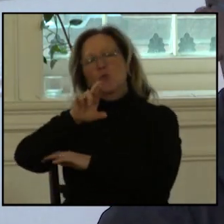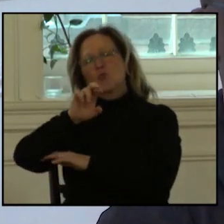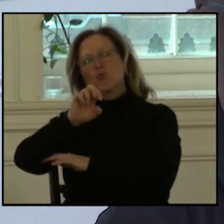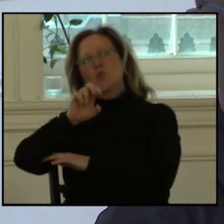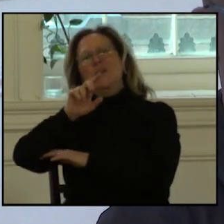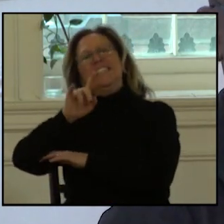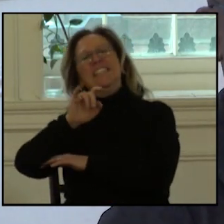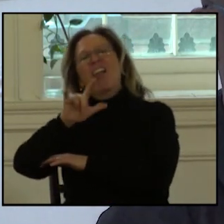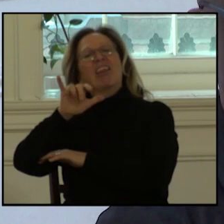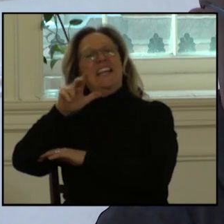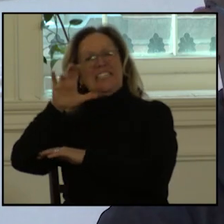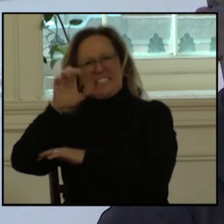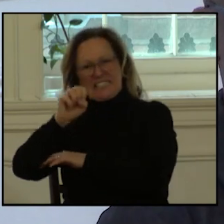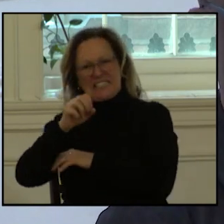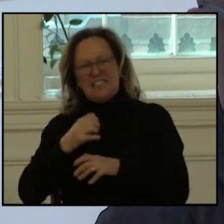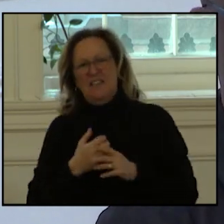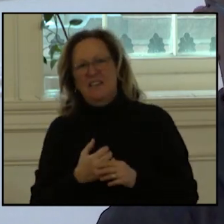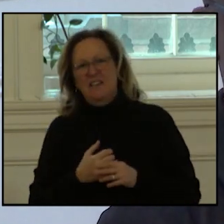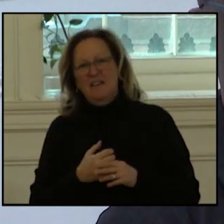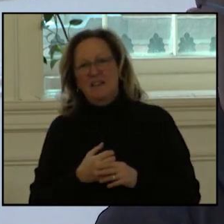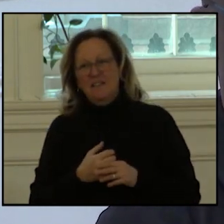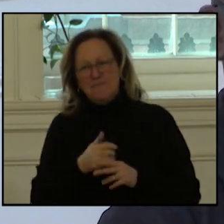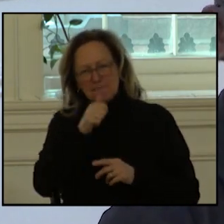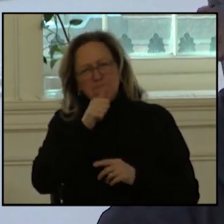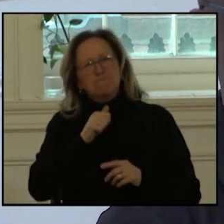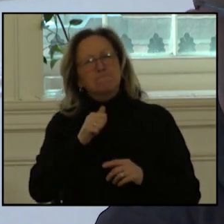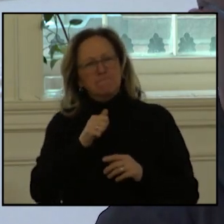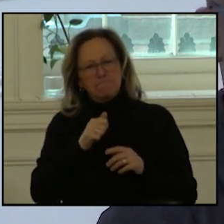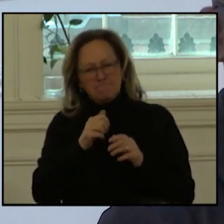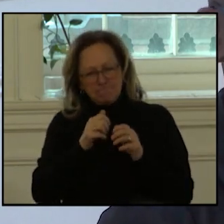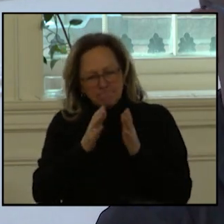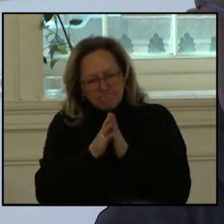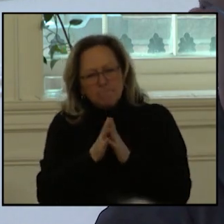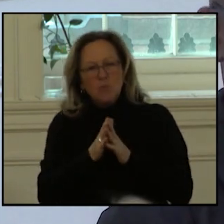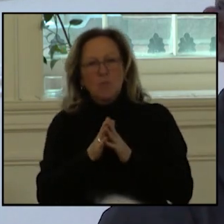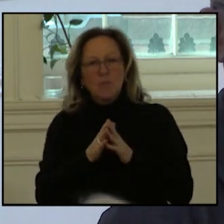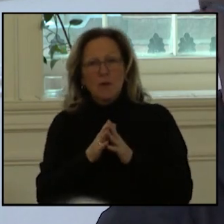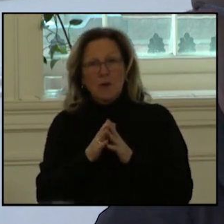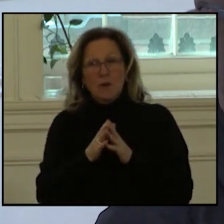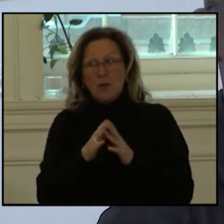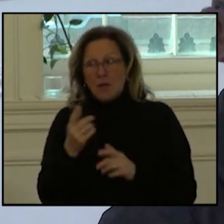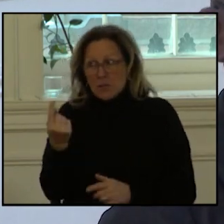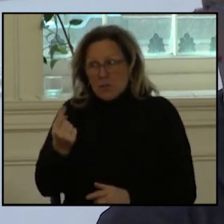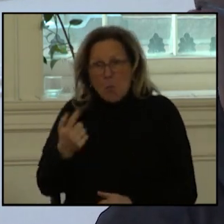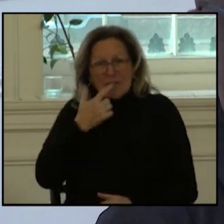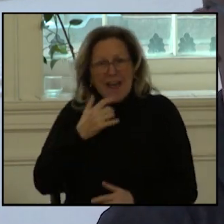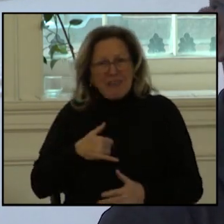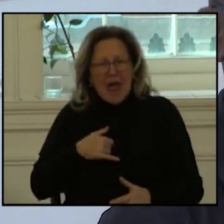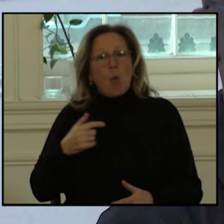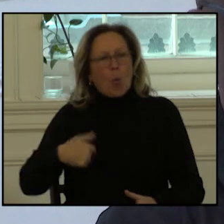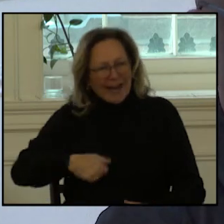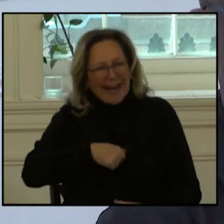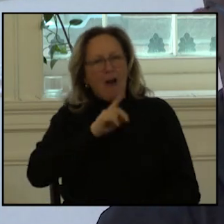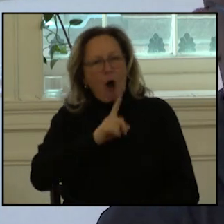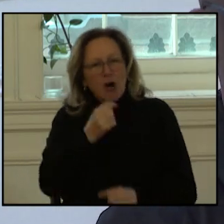Somebody said earlier, we did this. We are survivors. And I think that